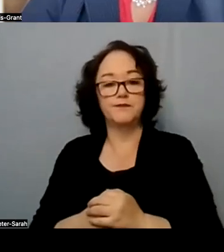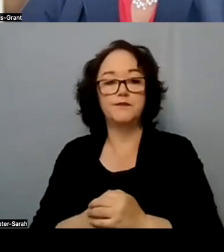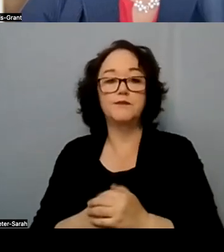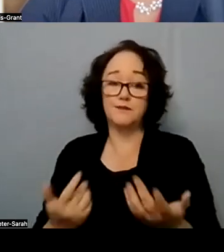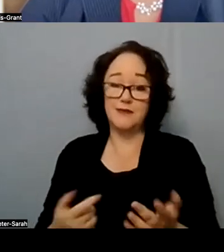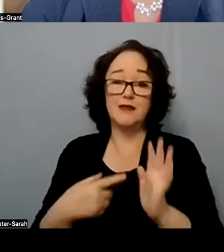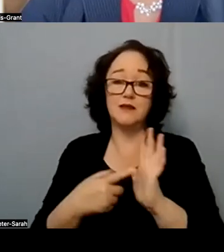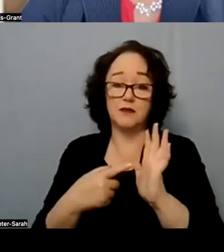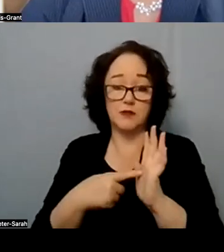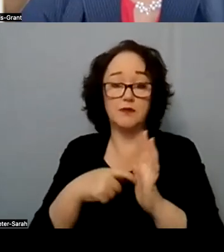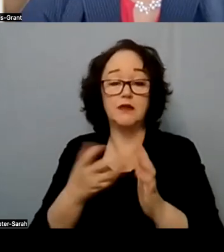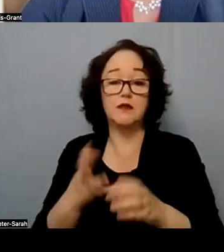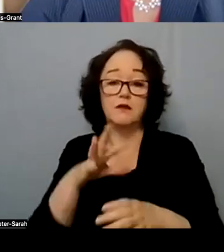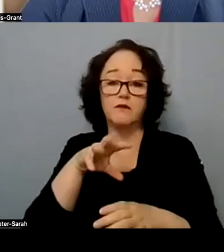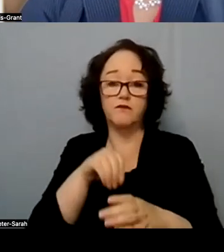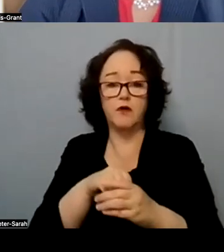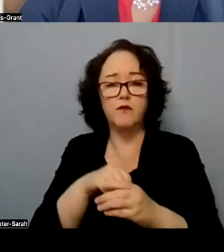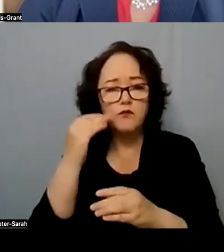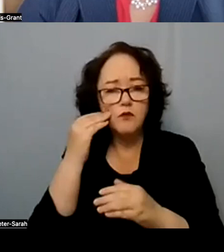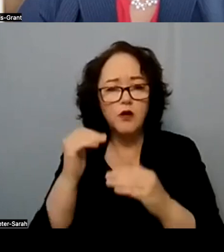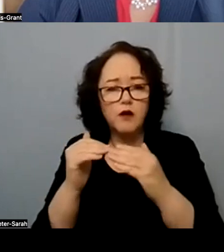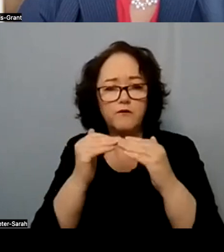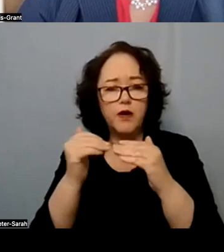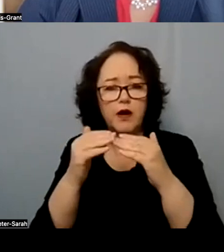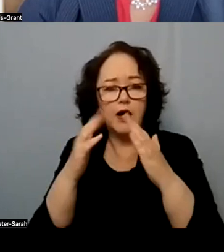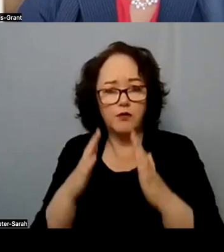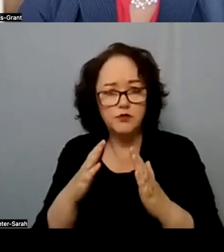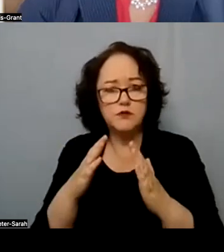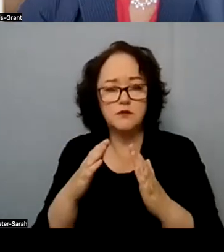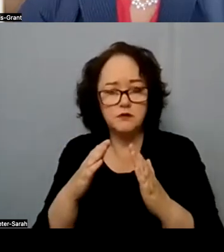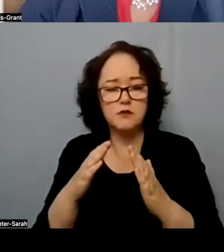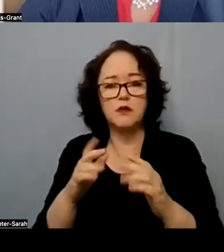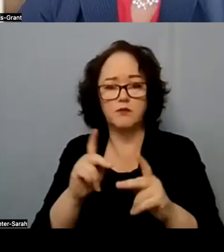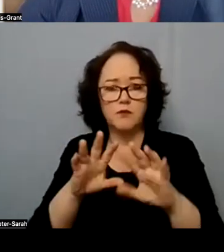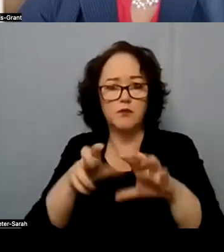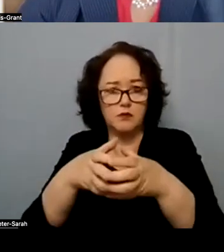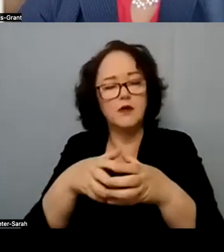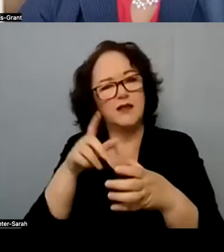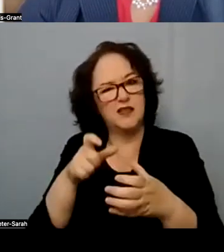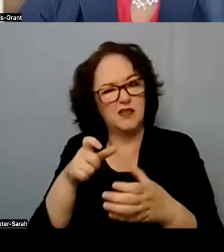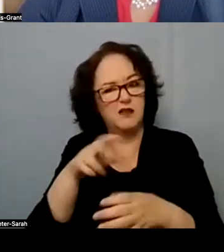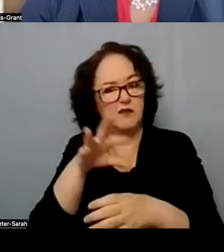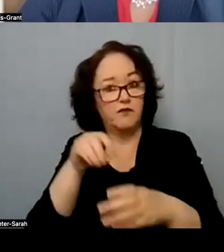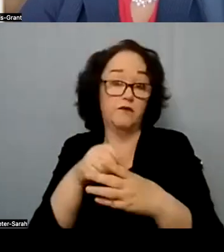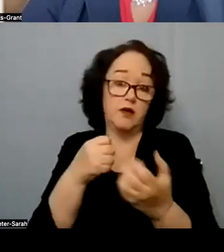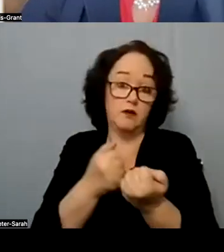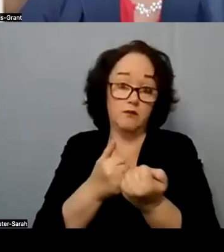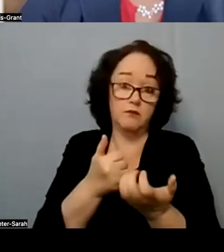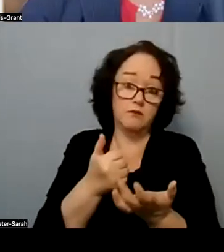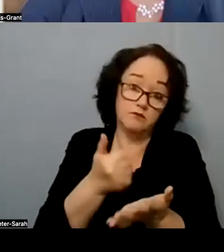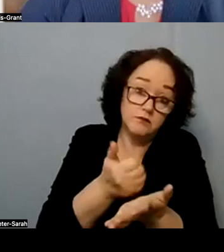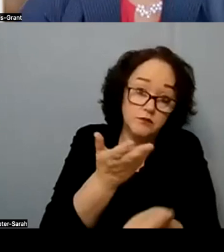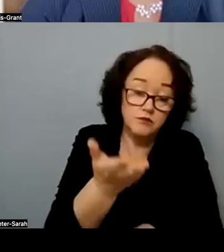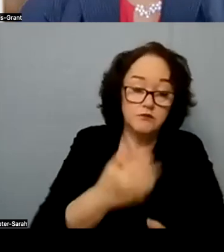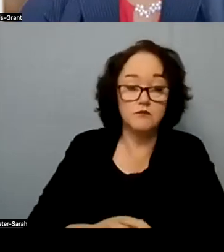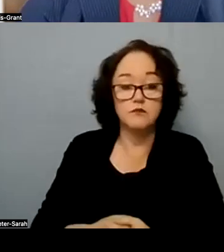And sometimes you might be able to just handle it by having a conversation with somebody. So that's been our experience. Thank you